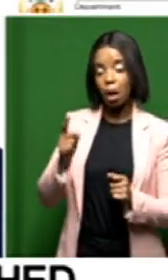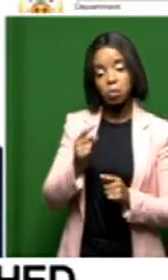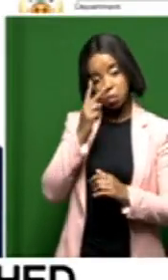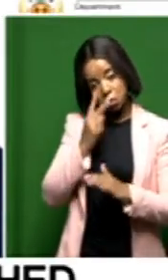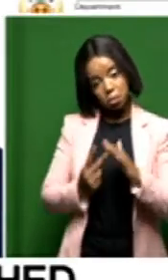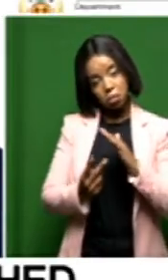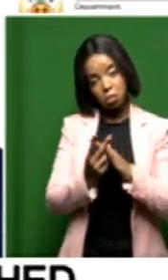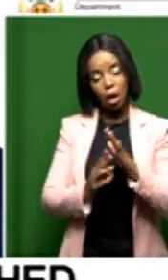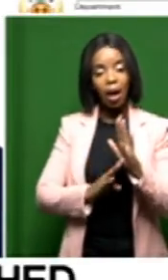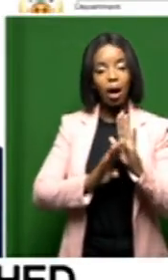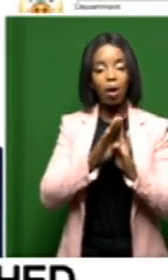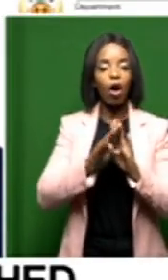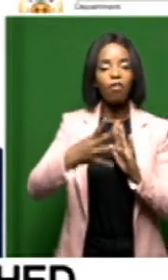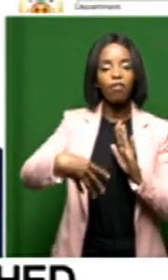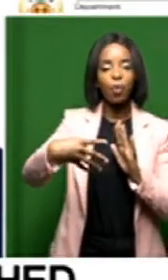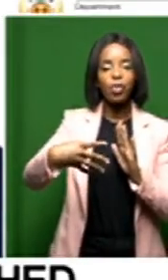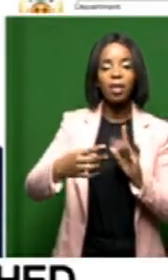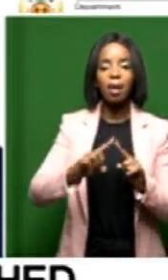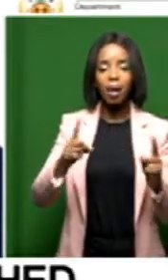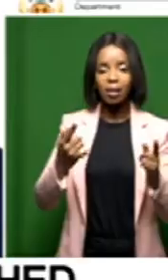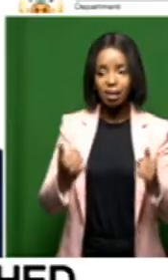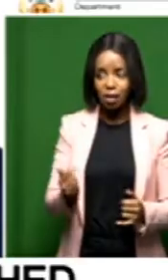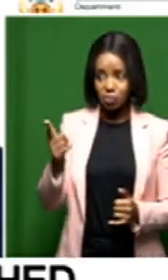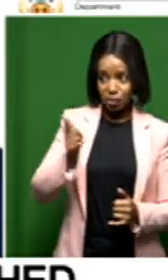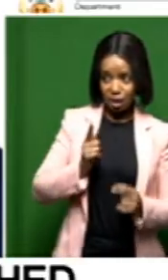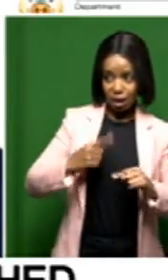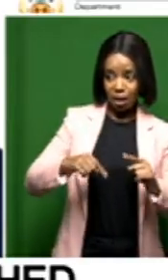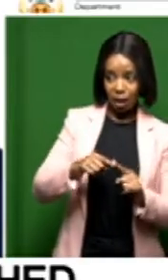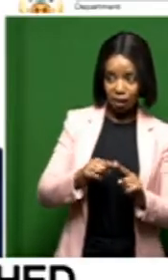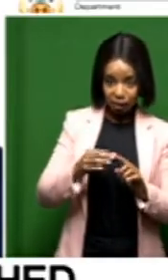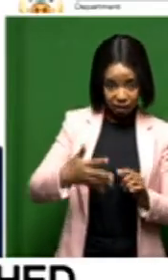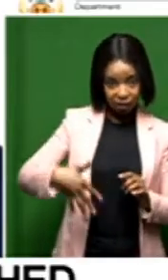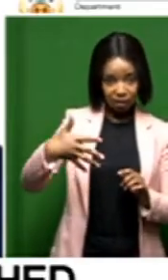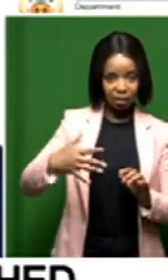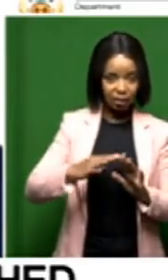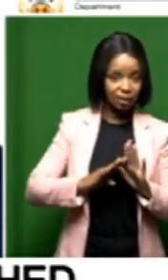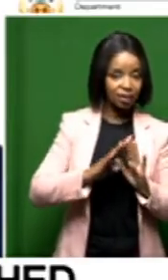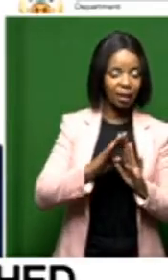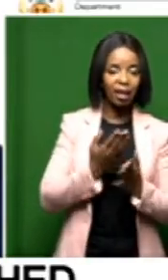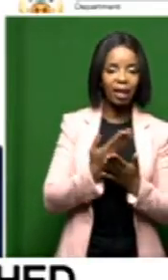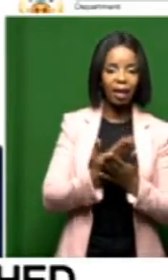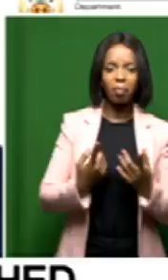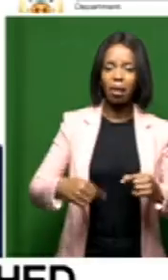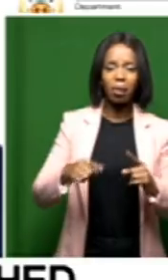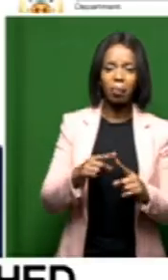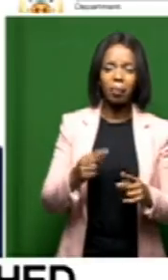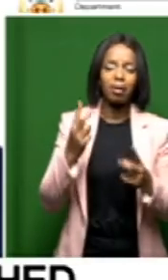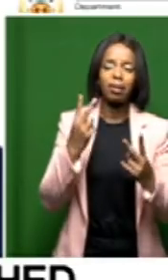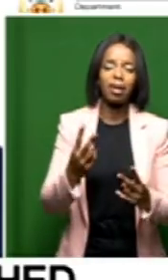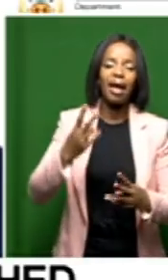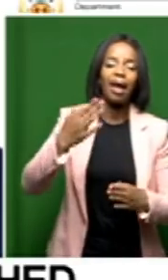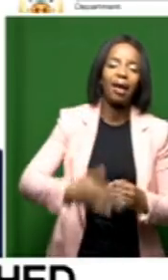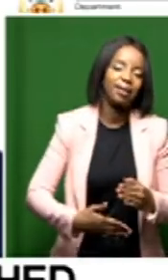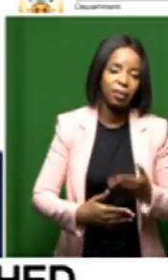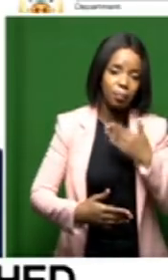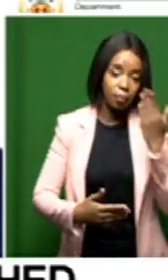than we thought. I know you speak about a next wave. Is there a fear that, you know, we haven't seen the end of it? I mean, have you got